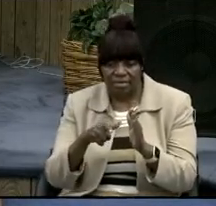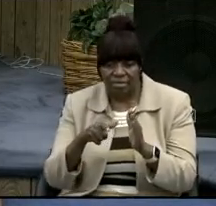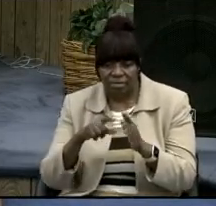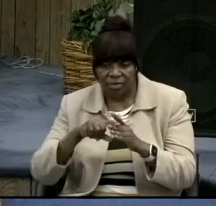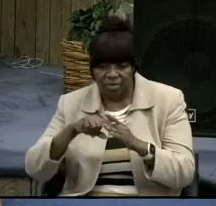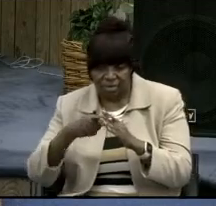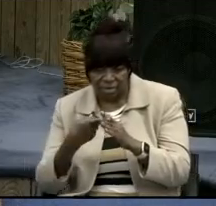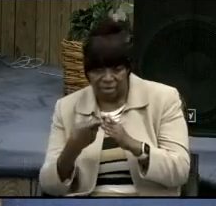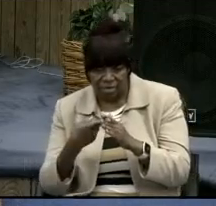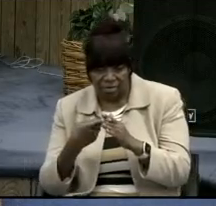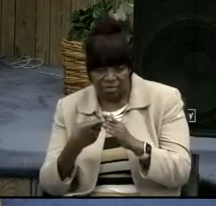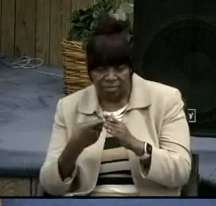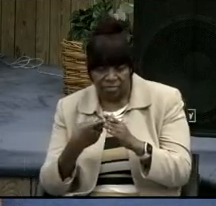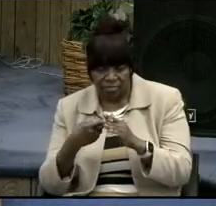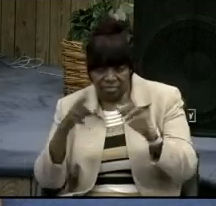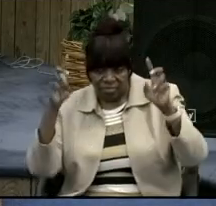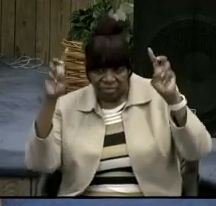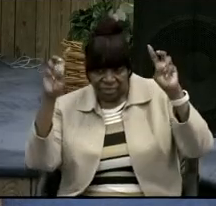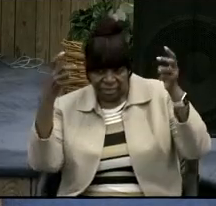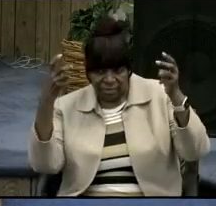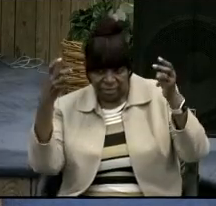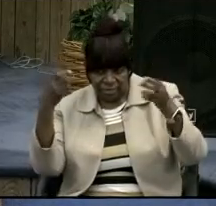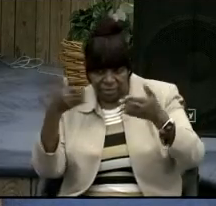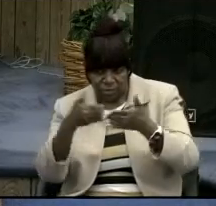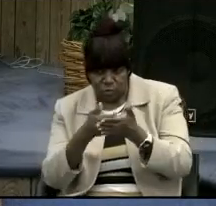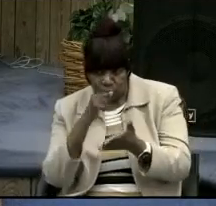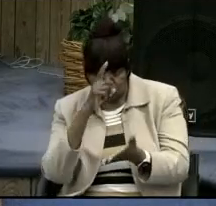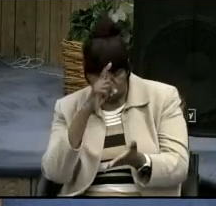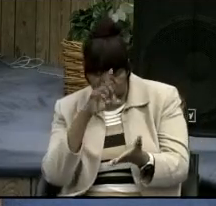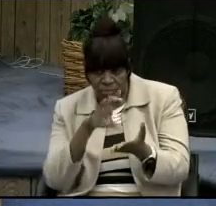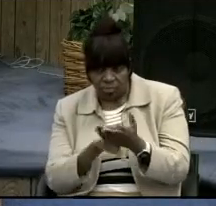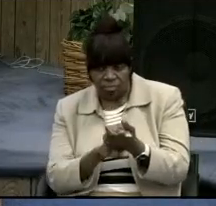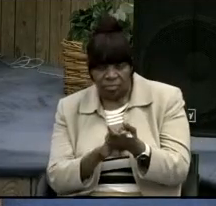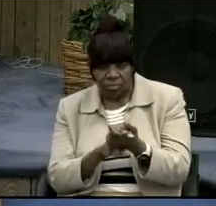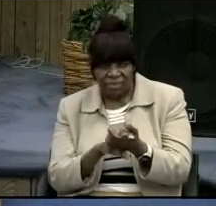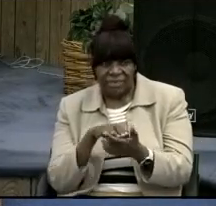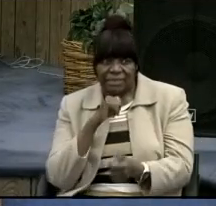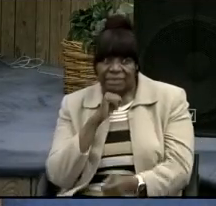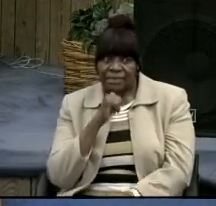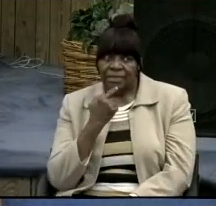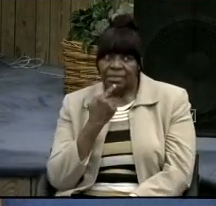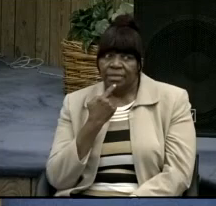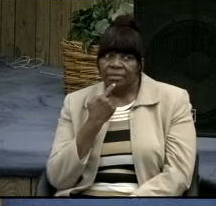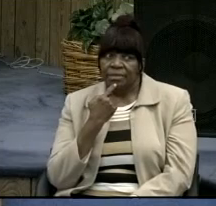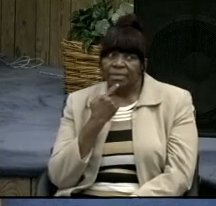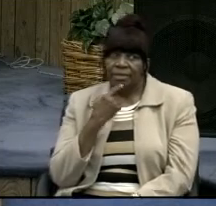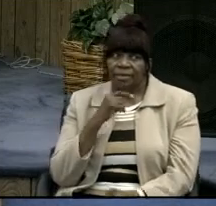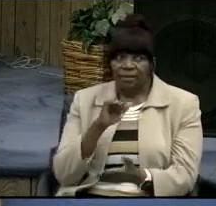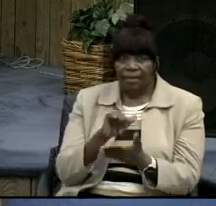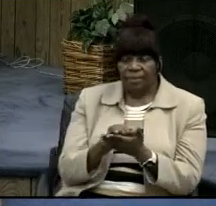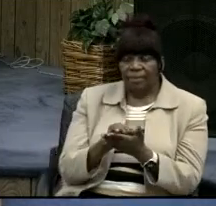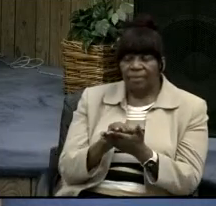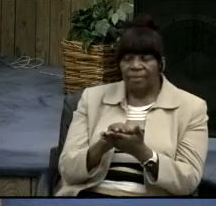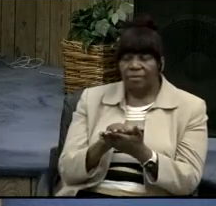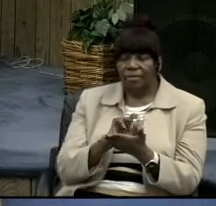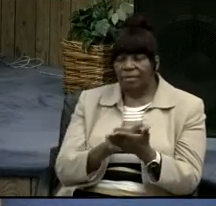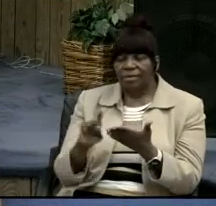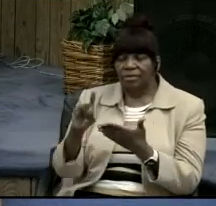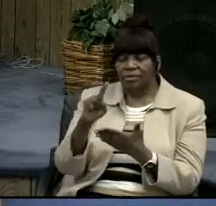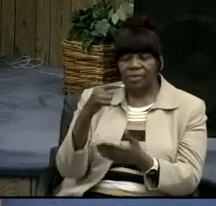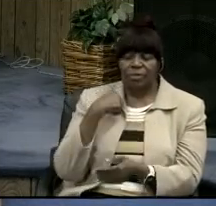to start this new series, Believe. I know I didn't sing happy birthday to you, but we're going to do that next week.